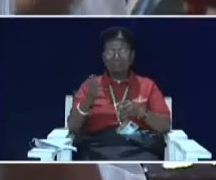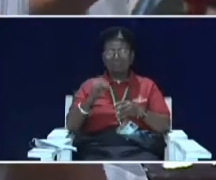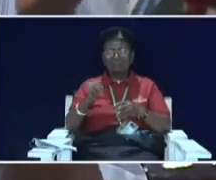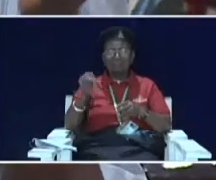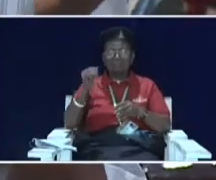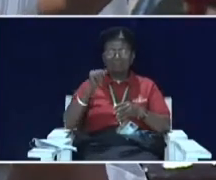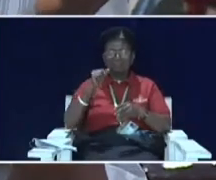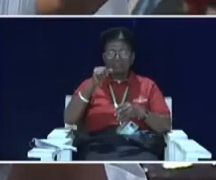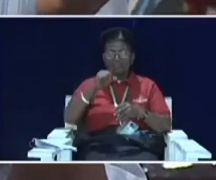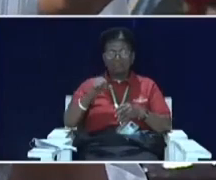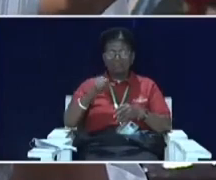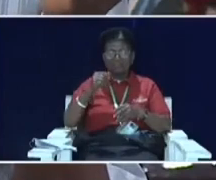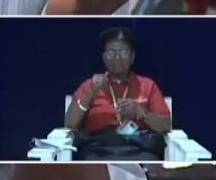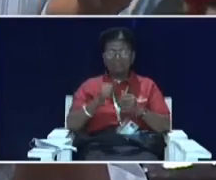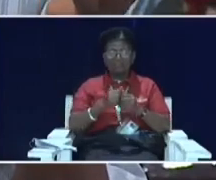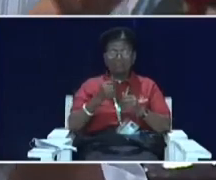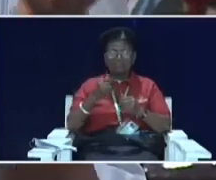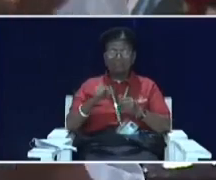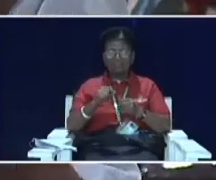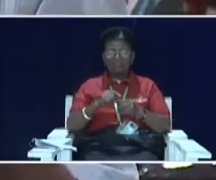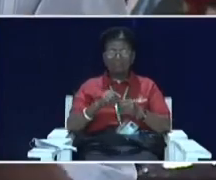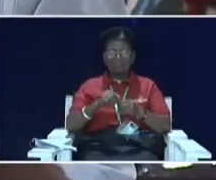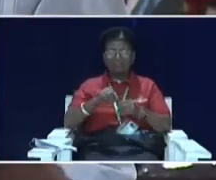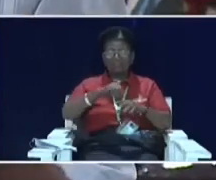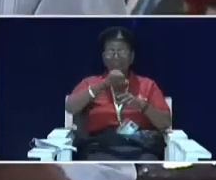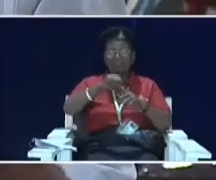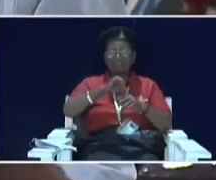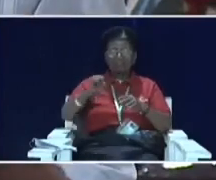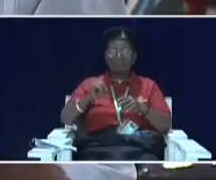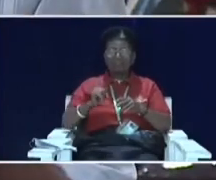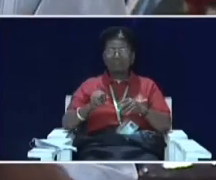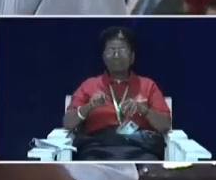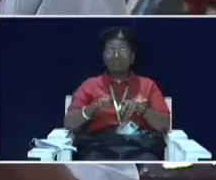And suddenly I felt the anointing of God flowing into the water,